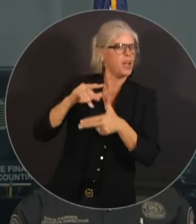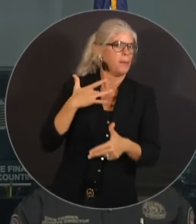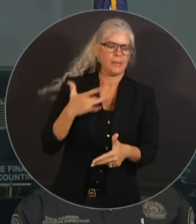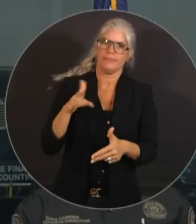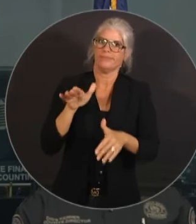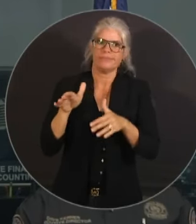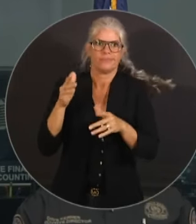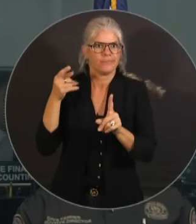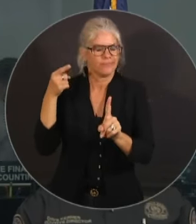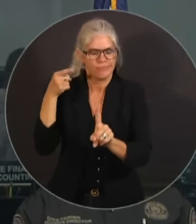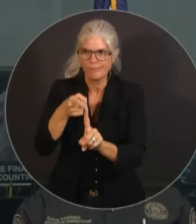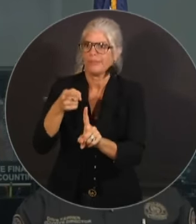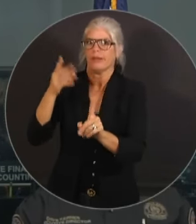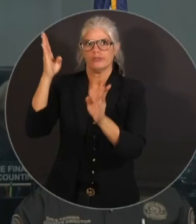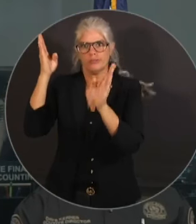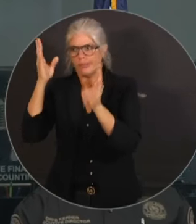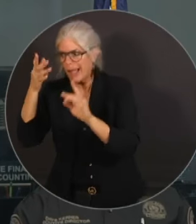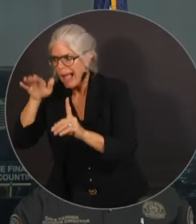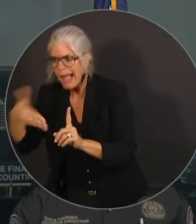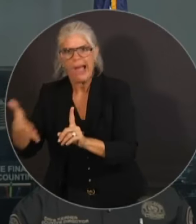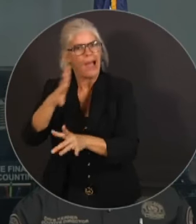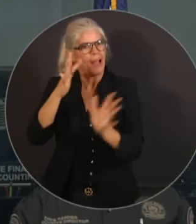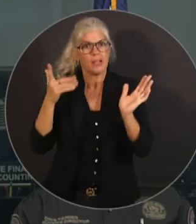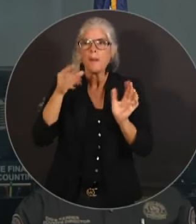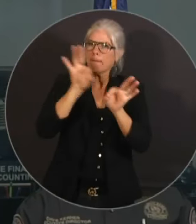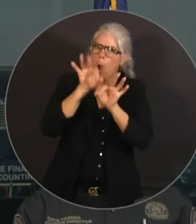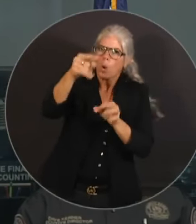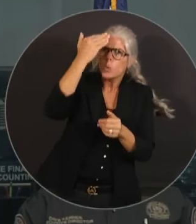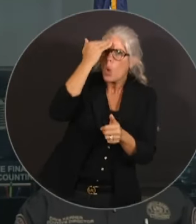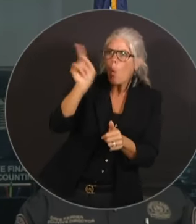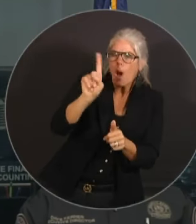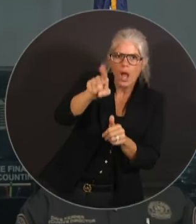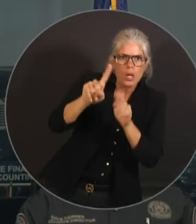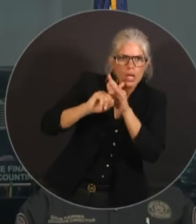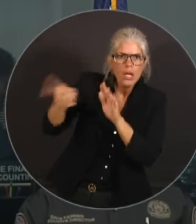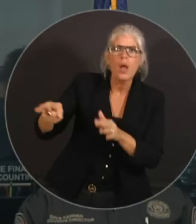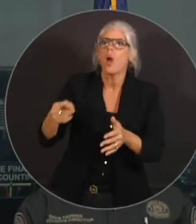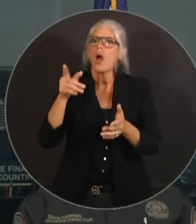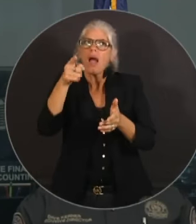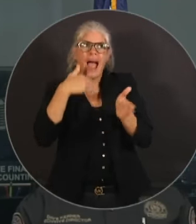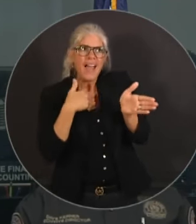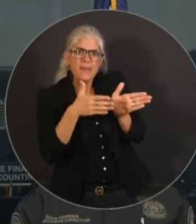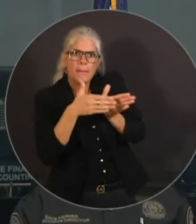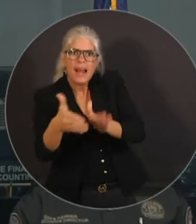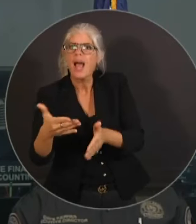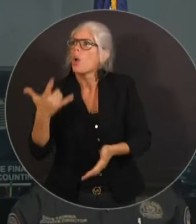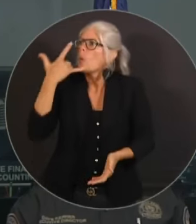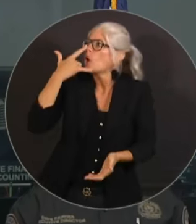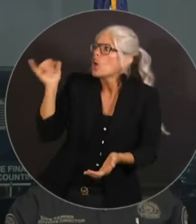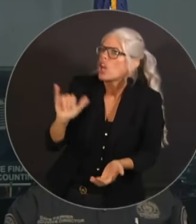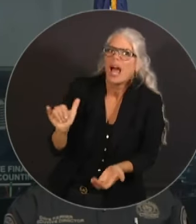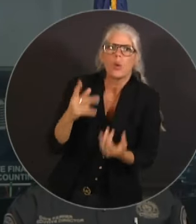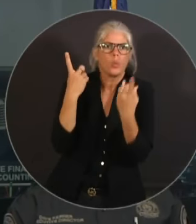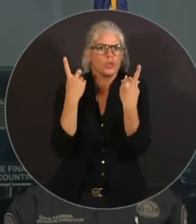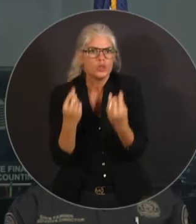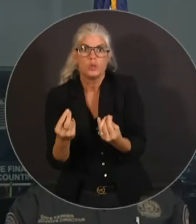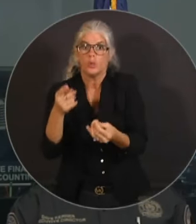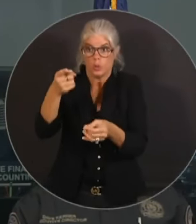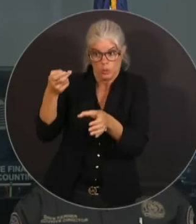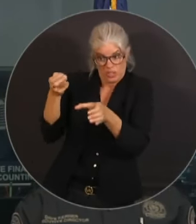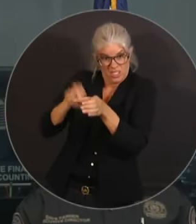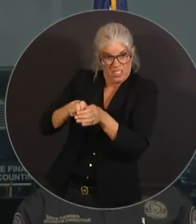your zone, know if you need to evacuate, know the local orders, have a plan, implement that plan, and get on the road and get to